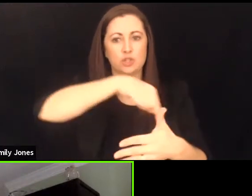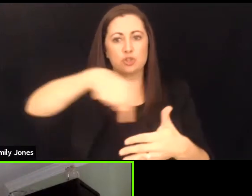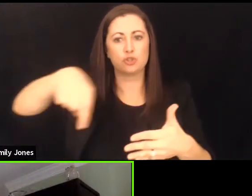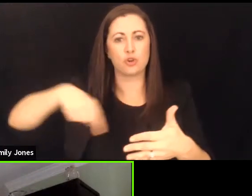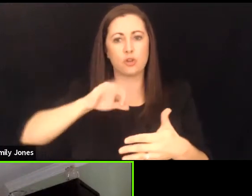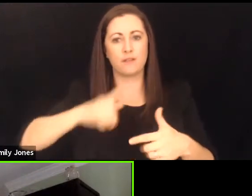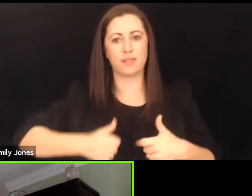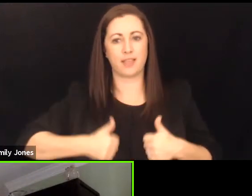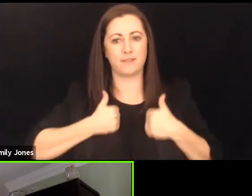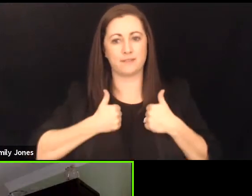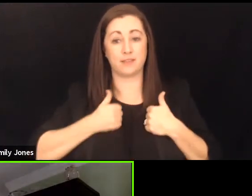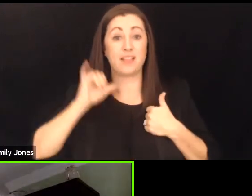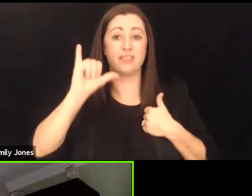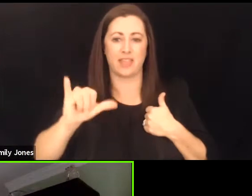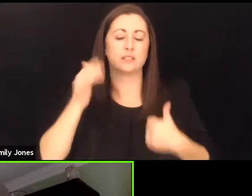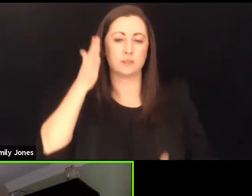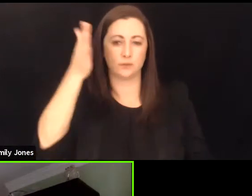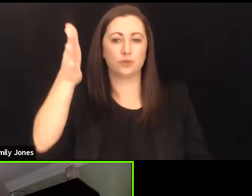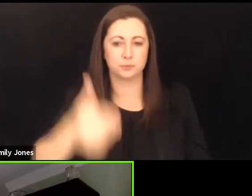That's the future.